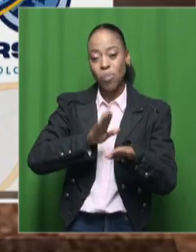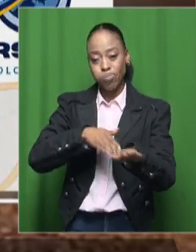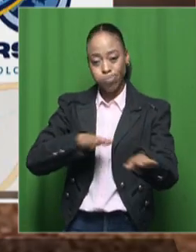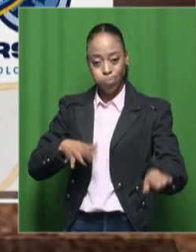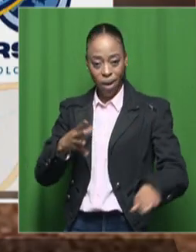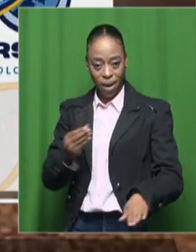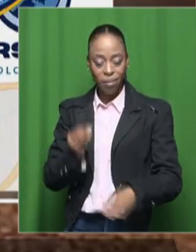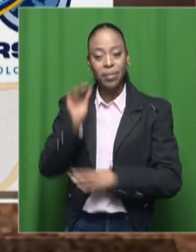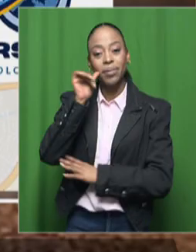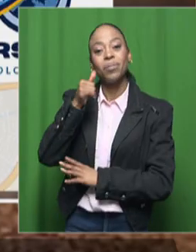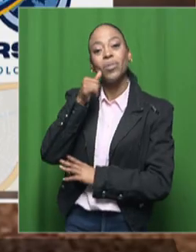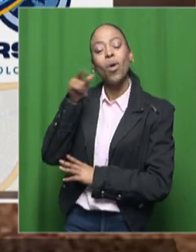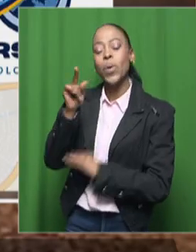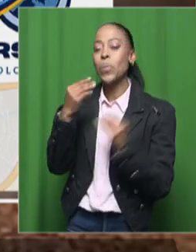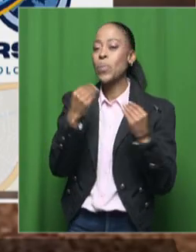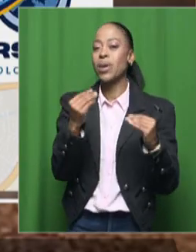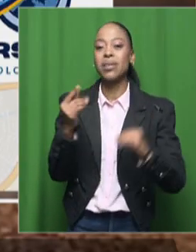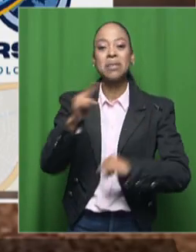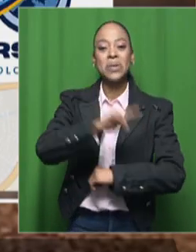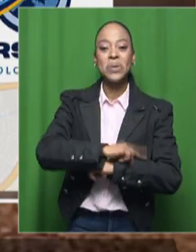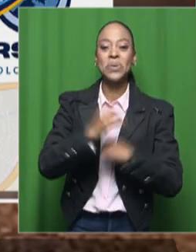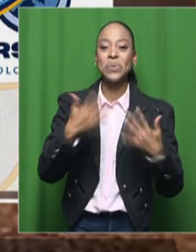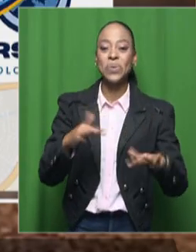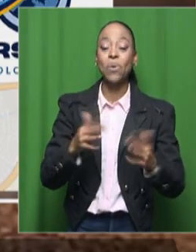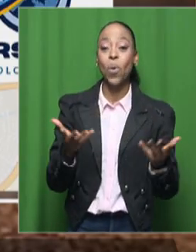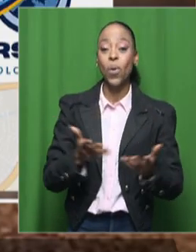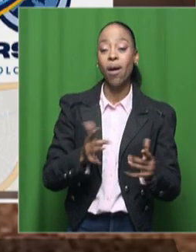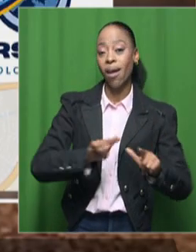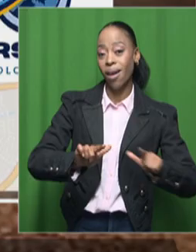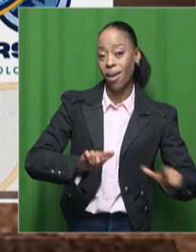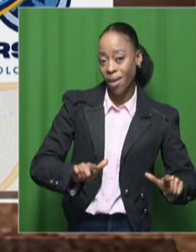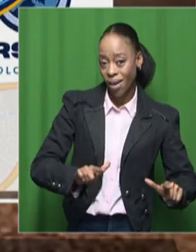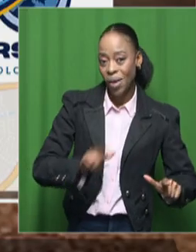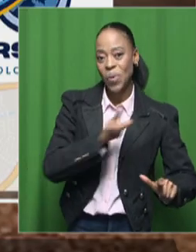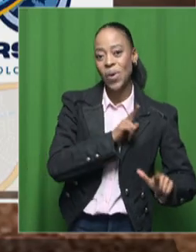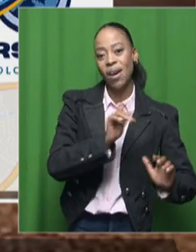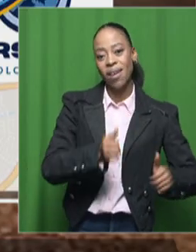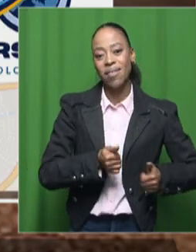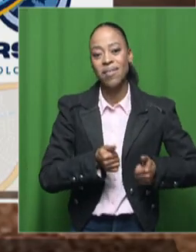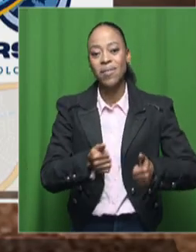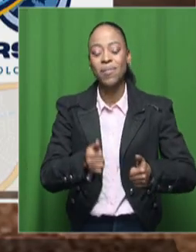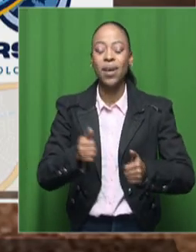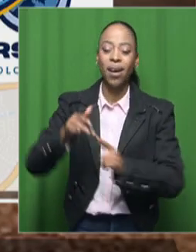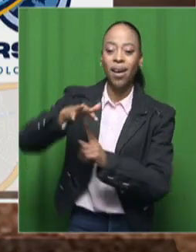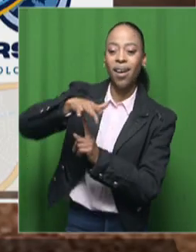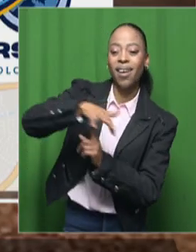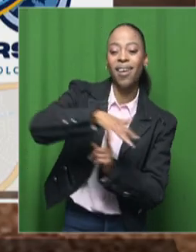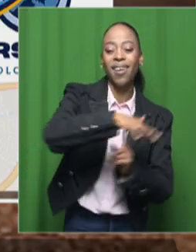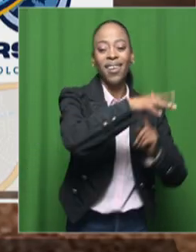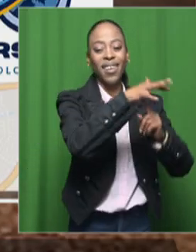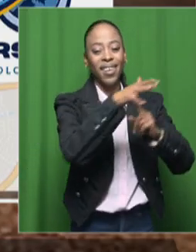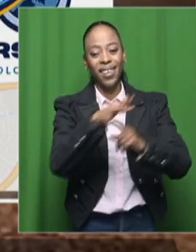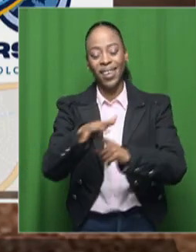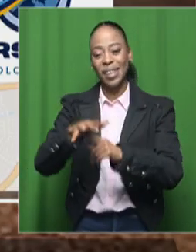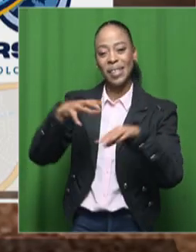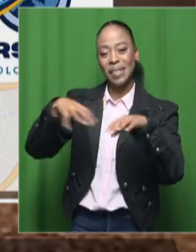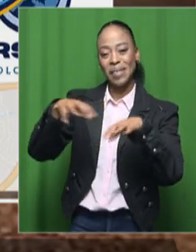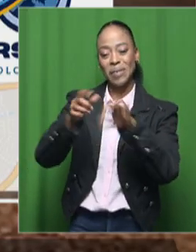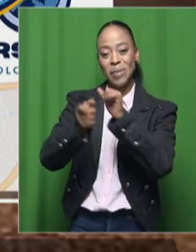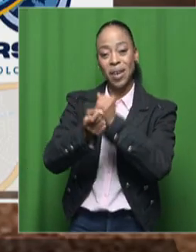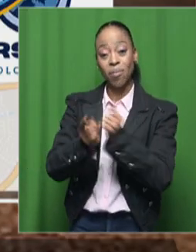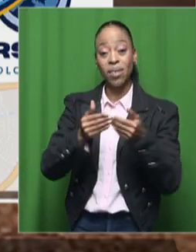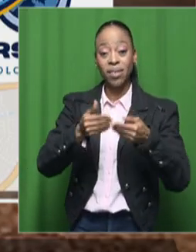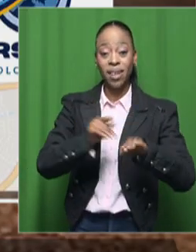weekend, tomorrow is going to be a busy day in and around Pwani. It's the return of the Pwani Air Show. Festivities there get underway at 9